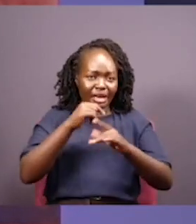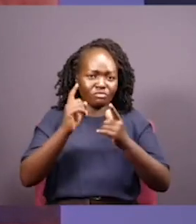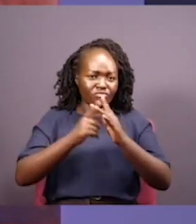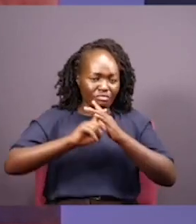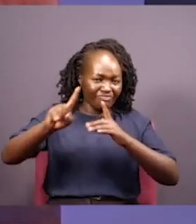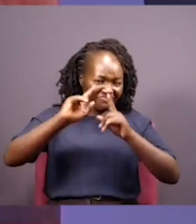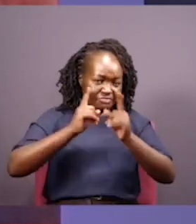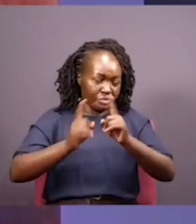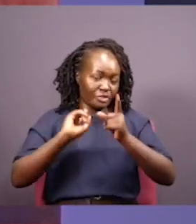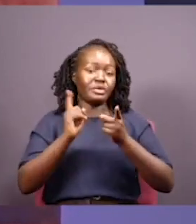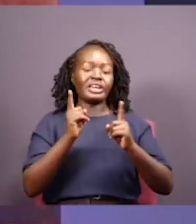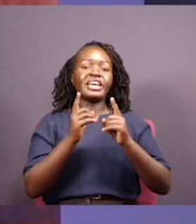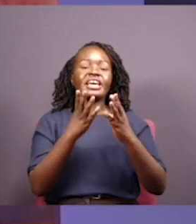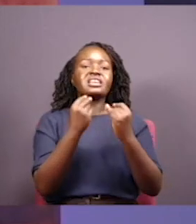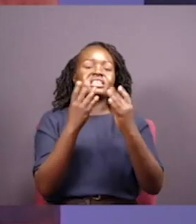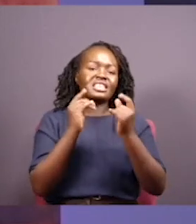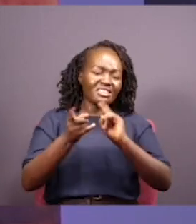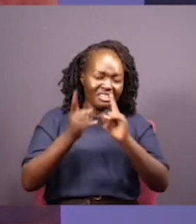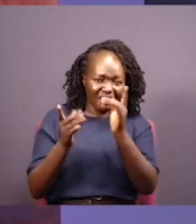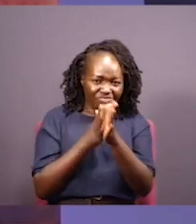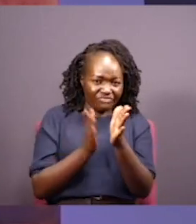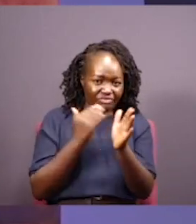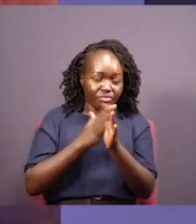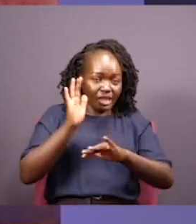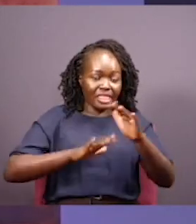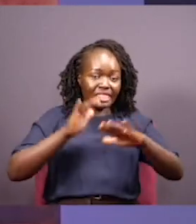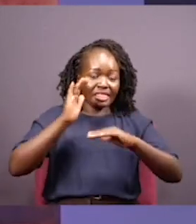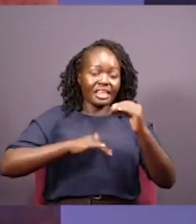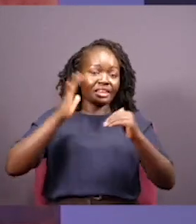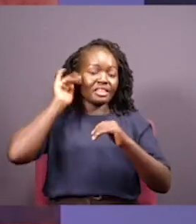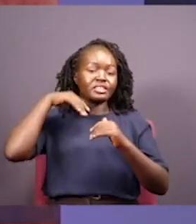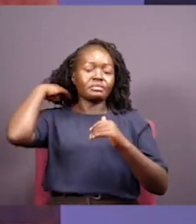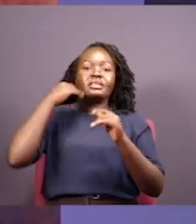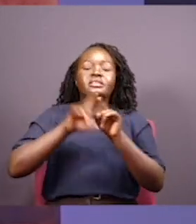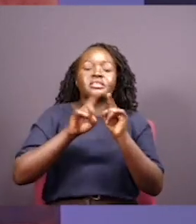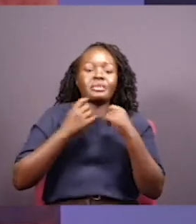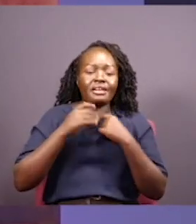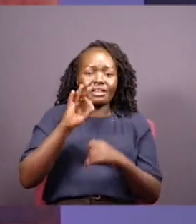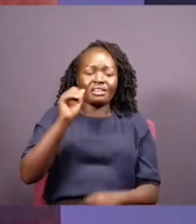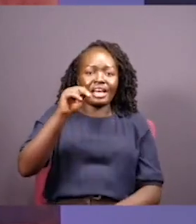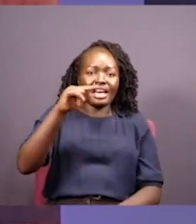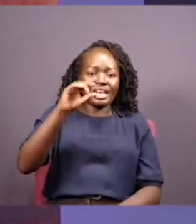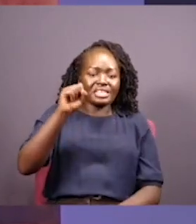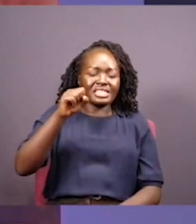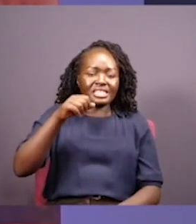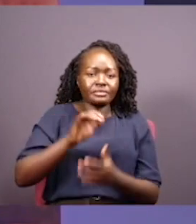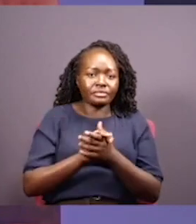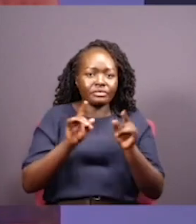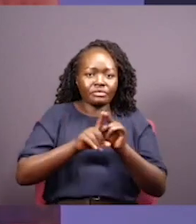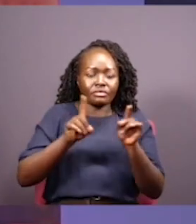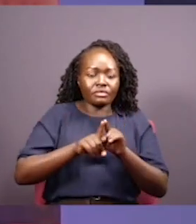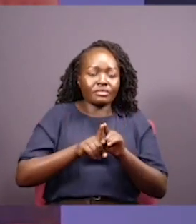easily outrun the sheep. They are also equipped with fangs that can be as long as your index